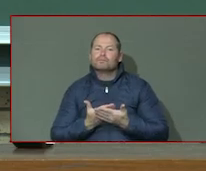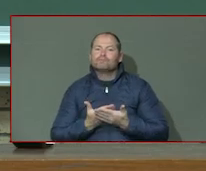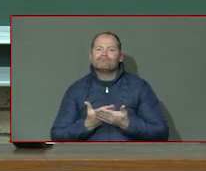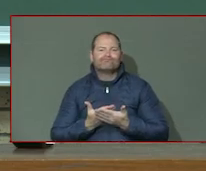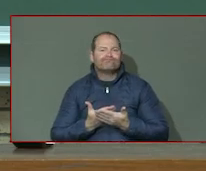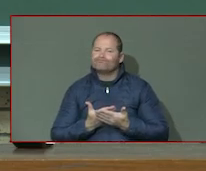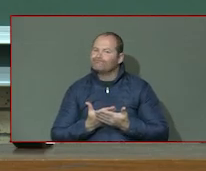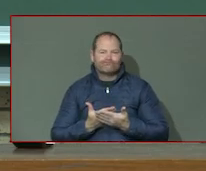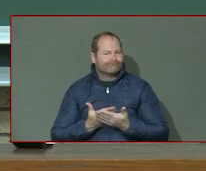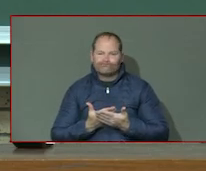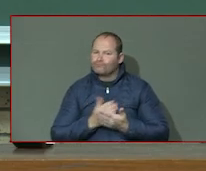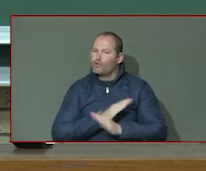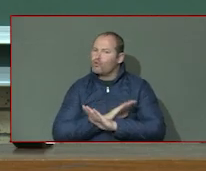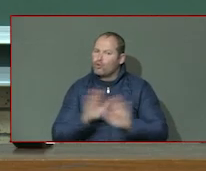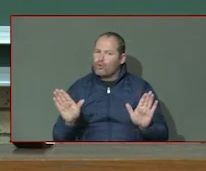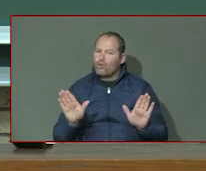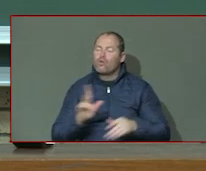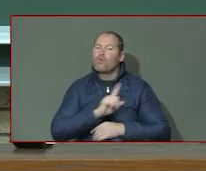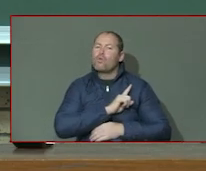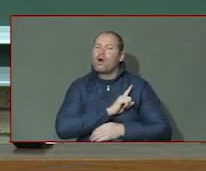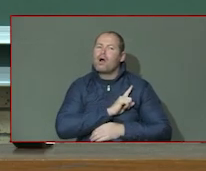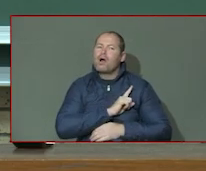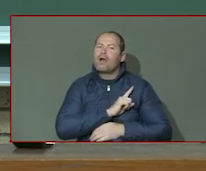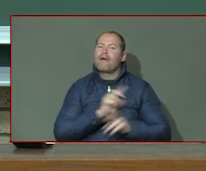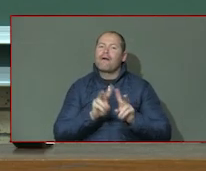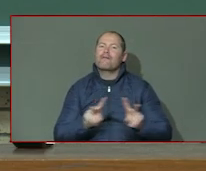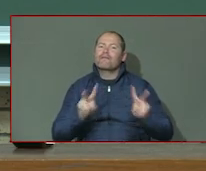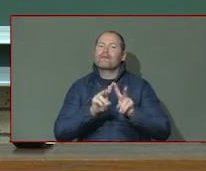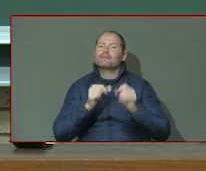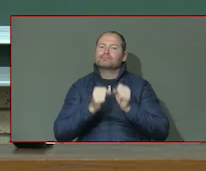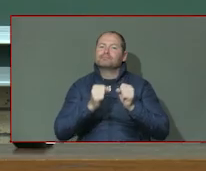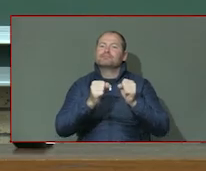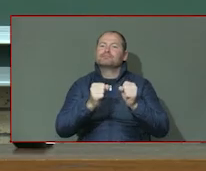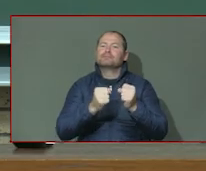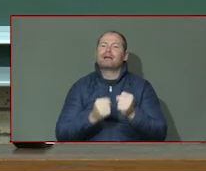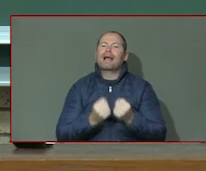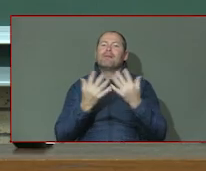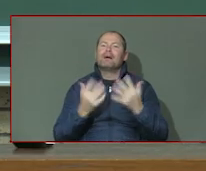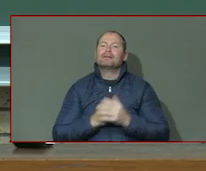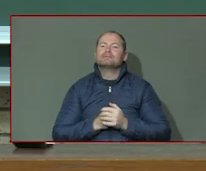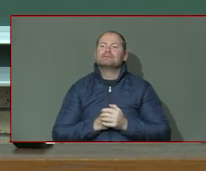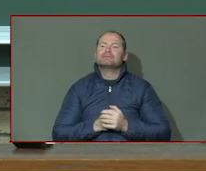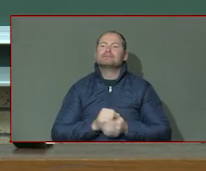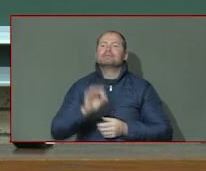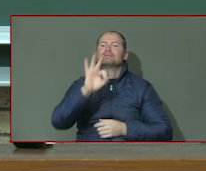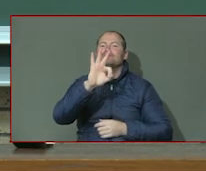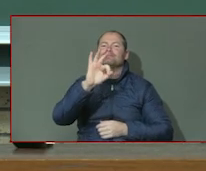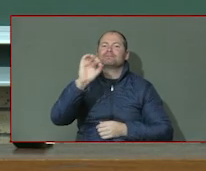No, because our carrying value is only 30,000. So our carrying